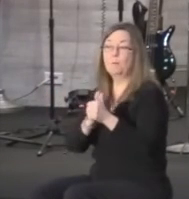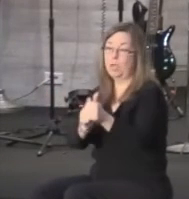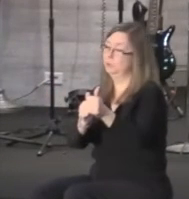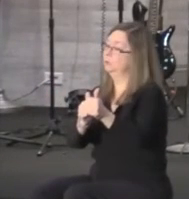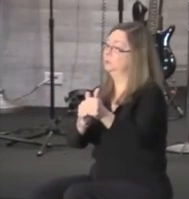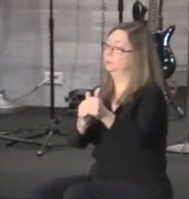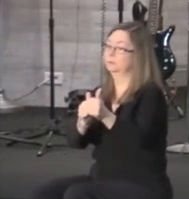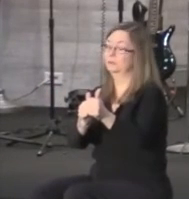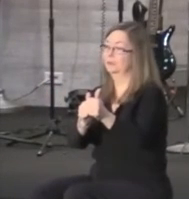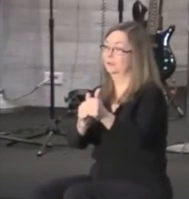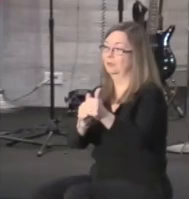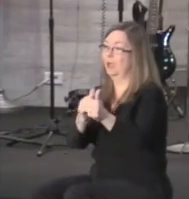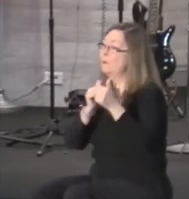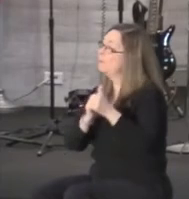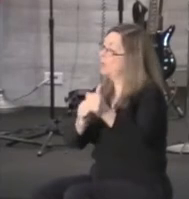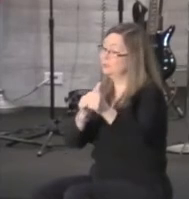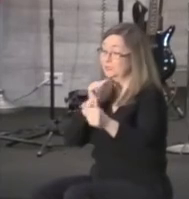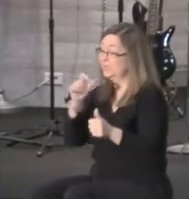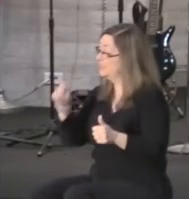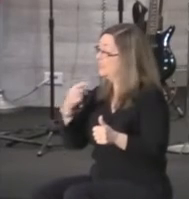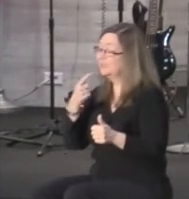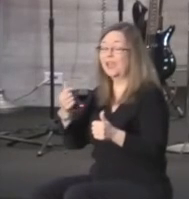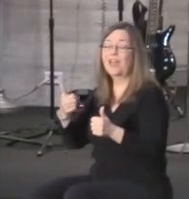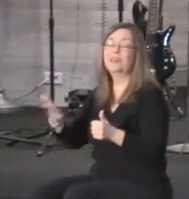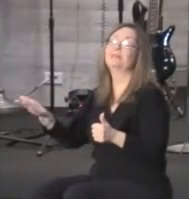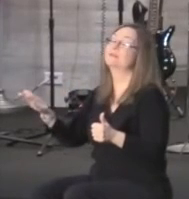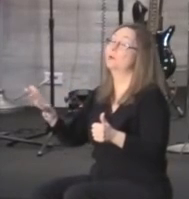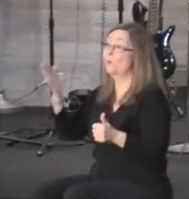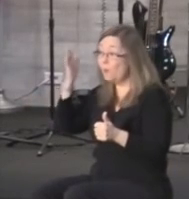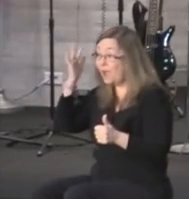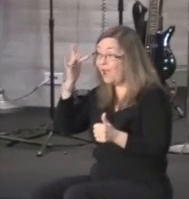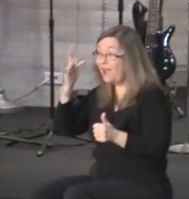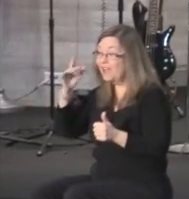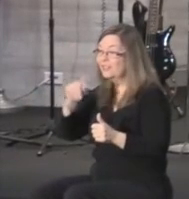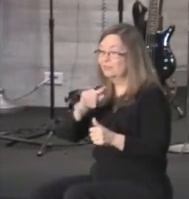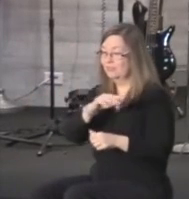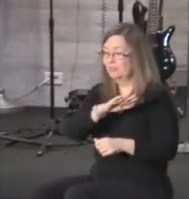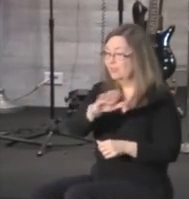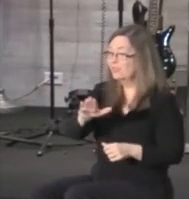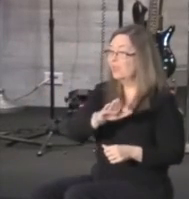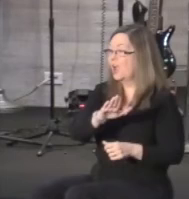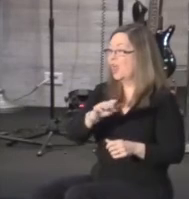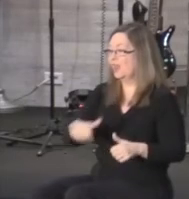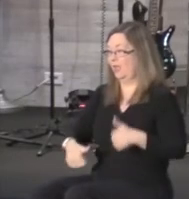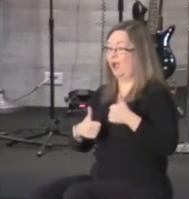apostles. The apostles didn't have to say anything because of how the Thessalonians were living?